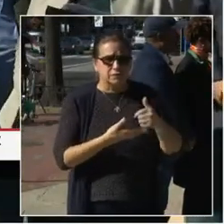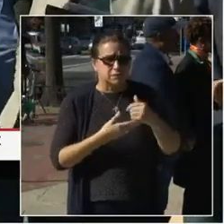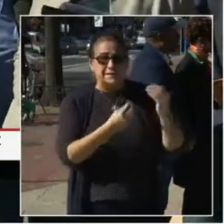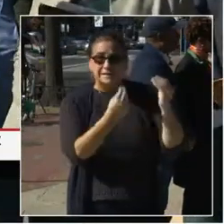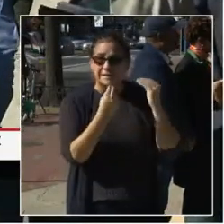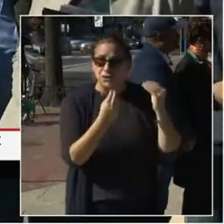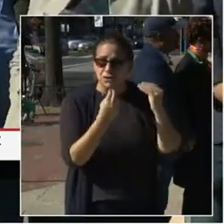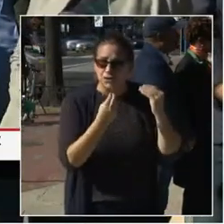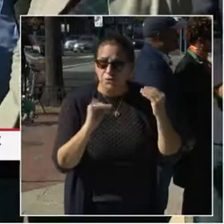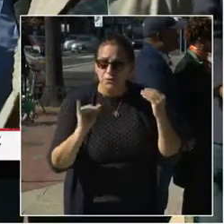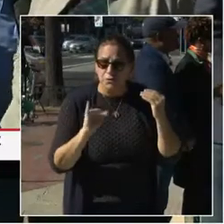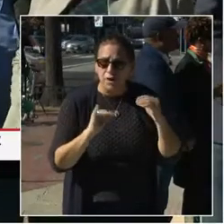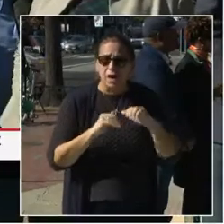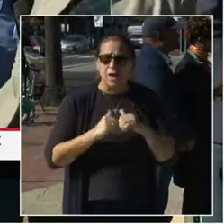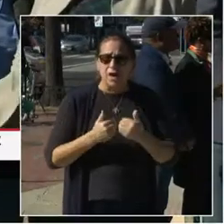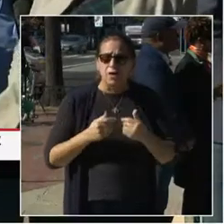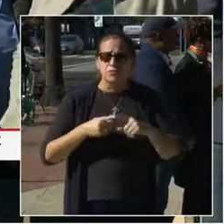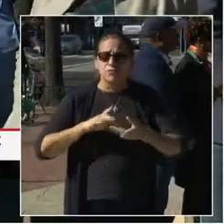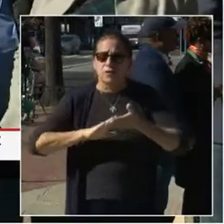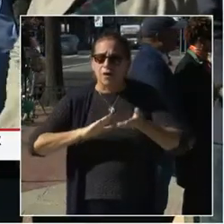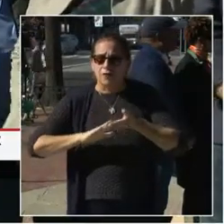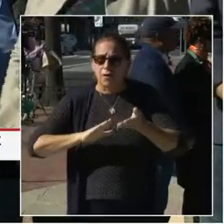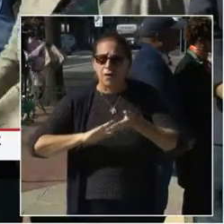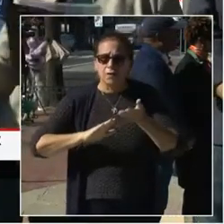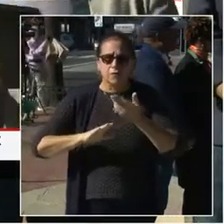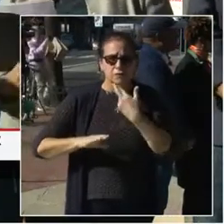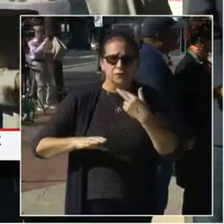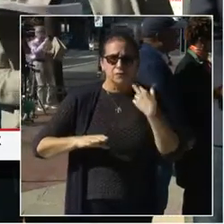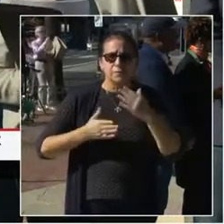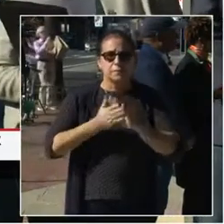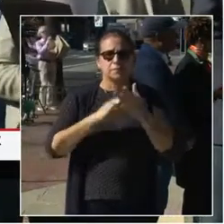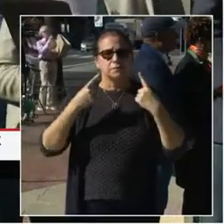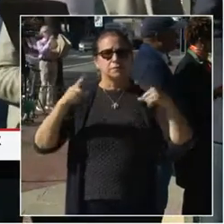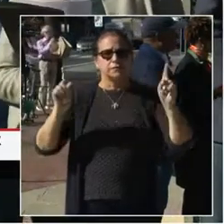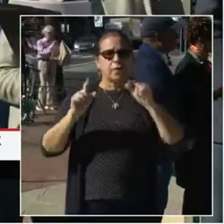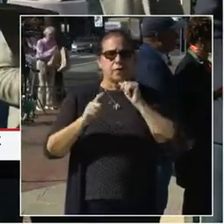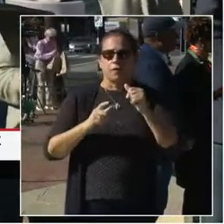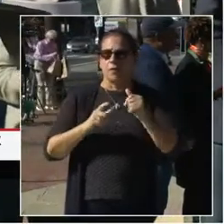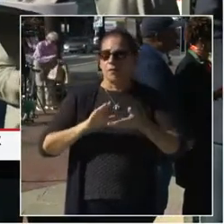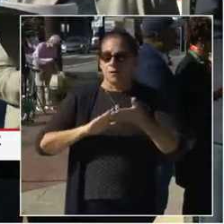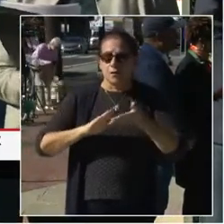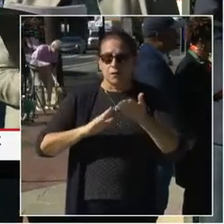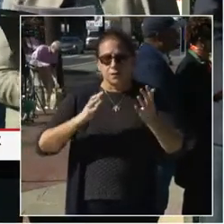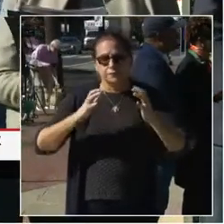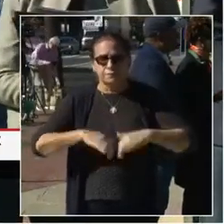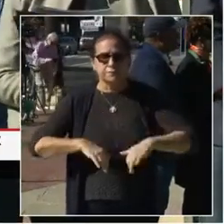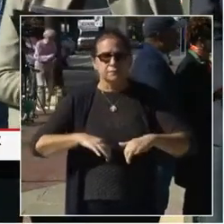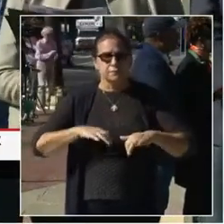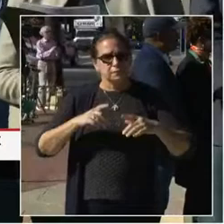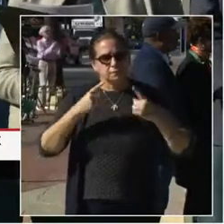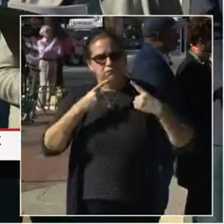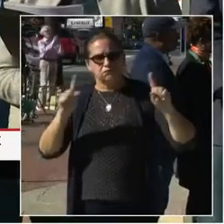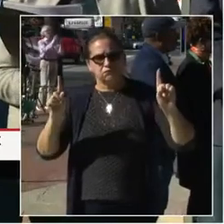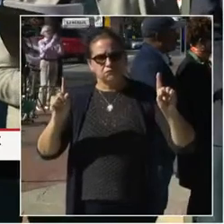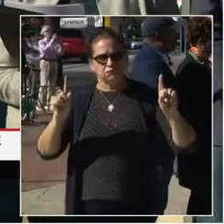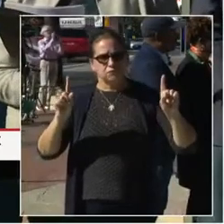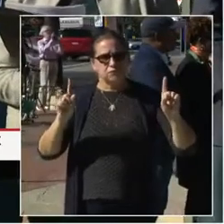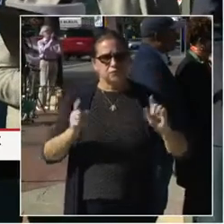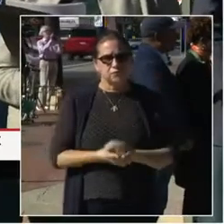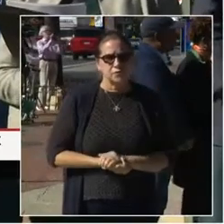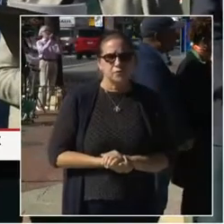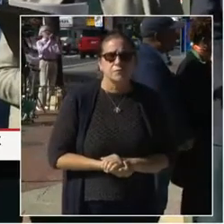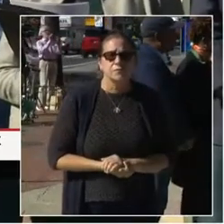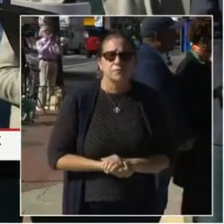helped small businesses with health insurance premiums, and all of these things have taken a